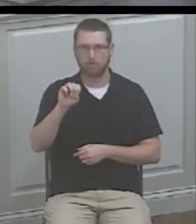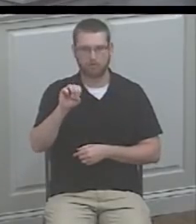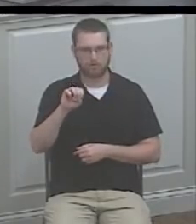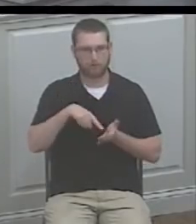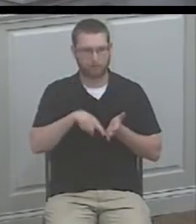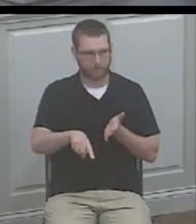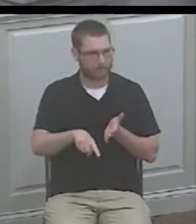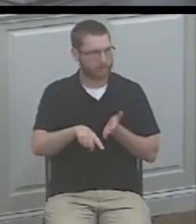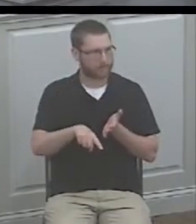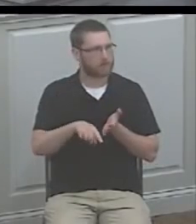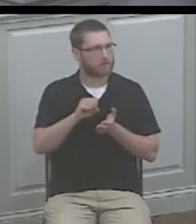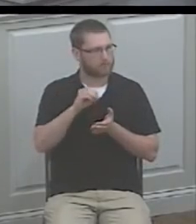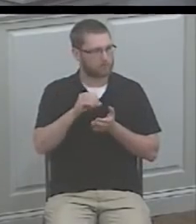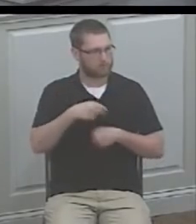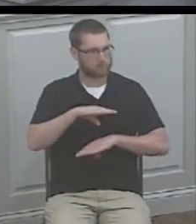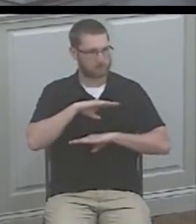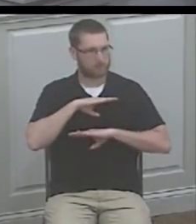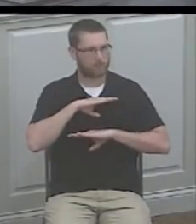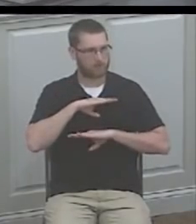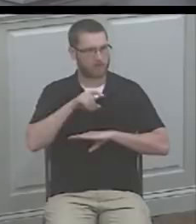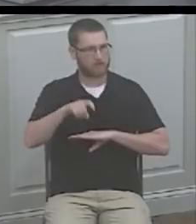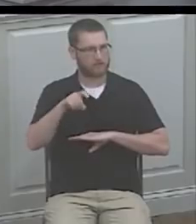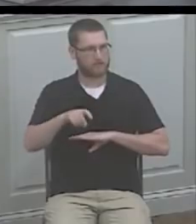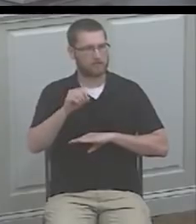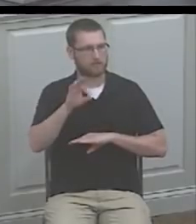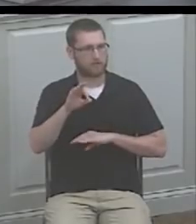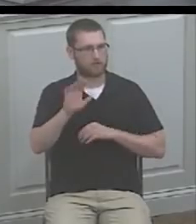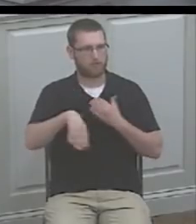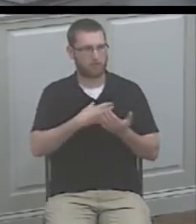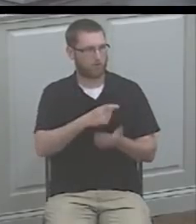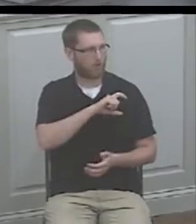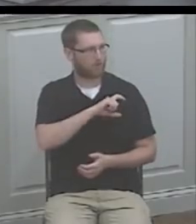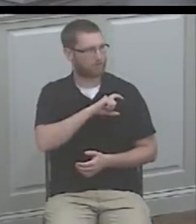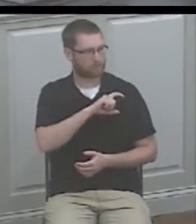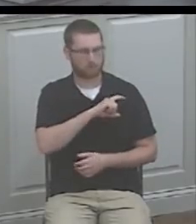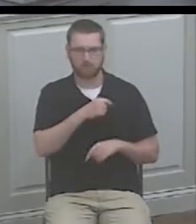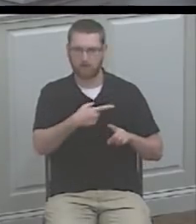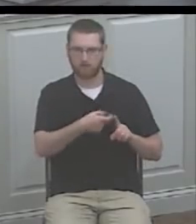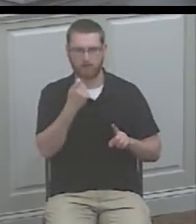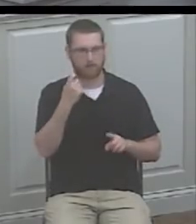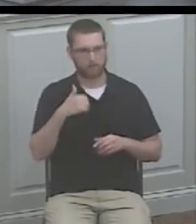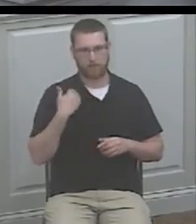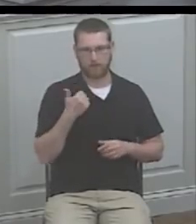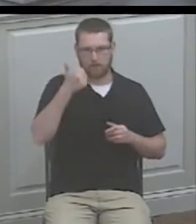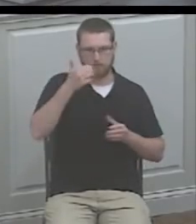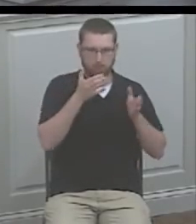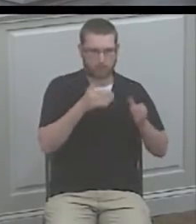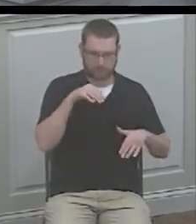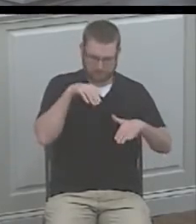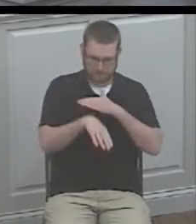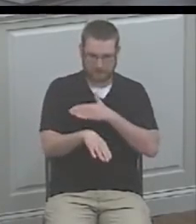compensation so that it meets the needs of officers, from the young person walking